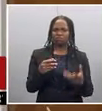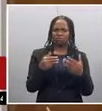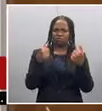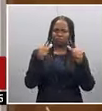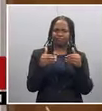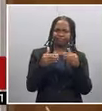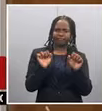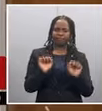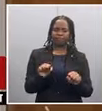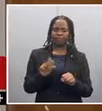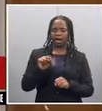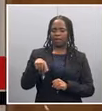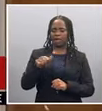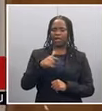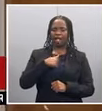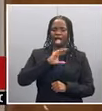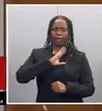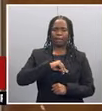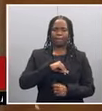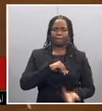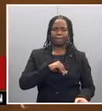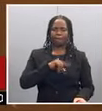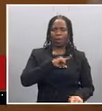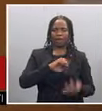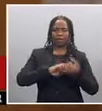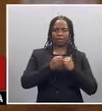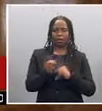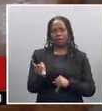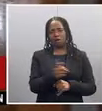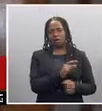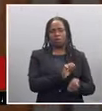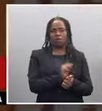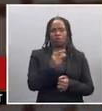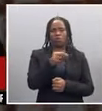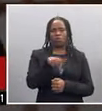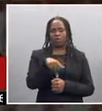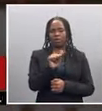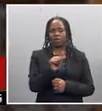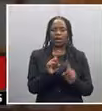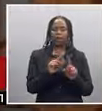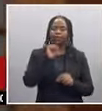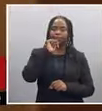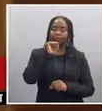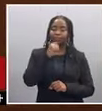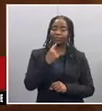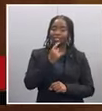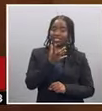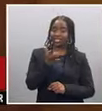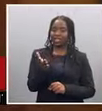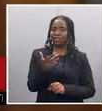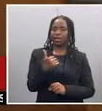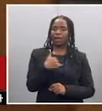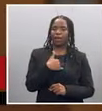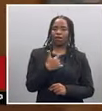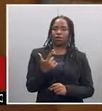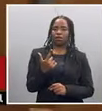It's a blow for the National Prosecuting Authority, but National Spokesperson Luvuyo Mfaku says this outcome has no